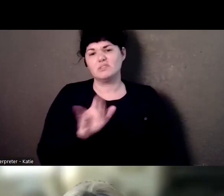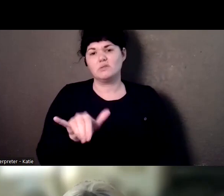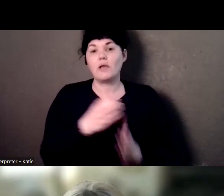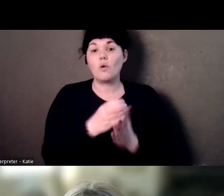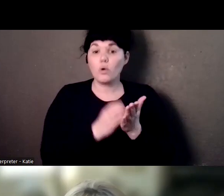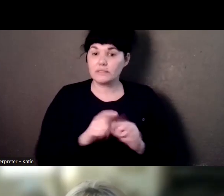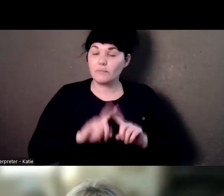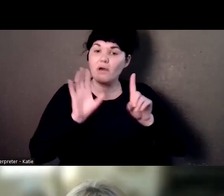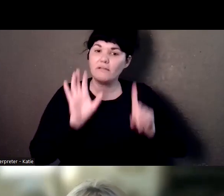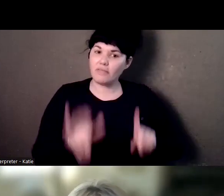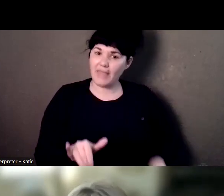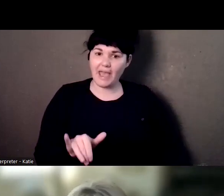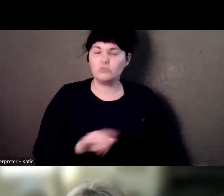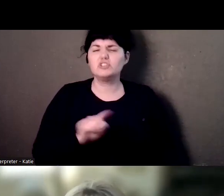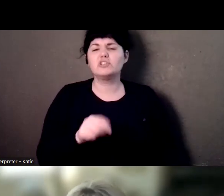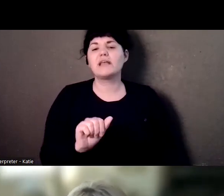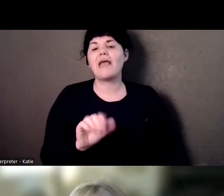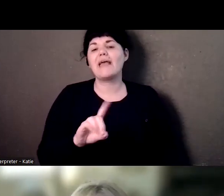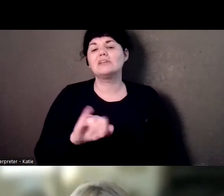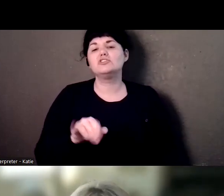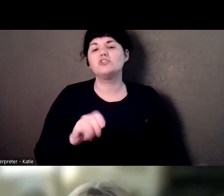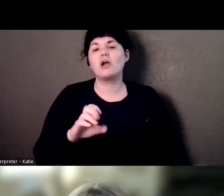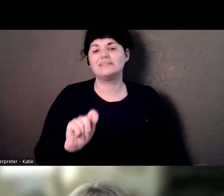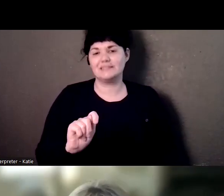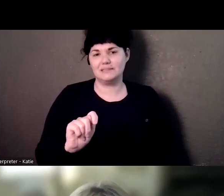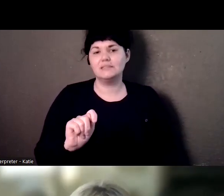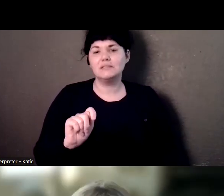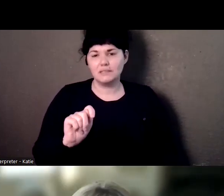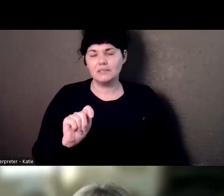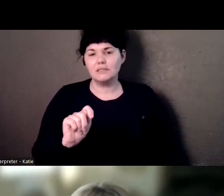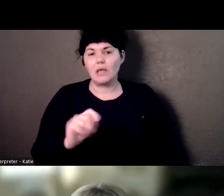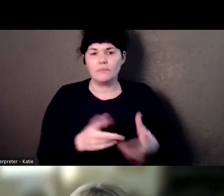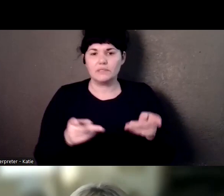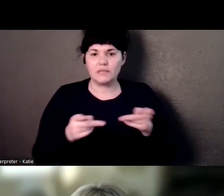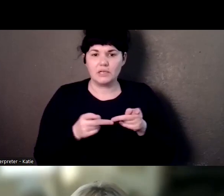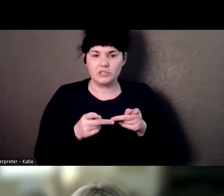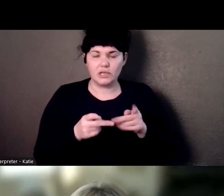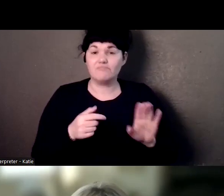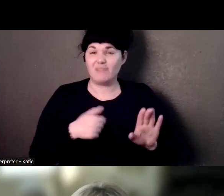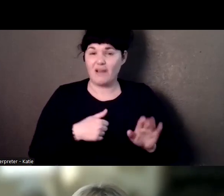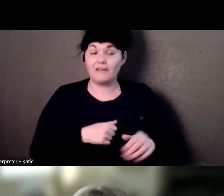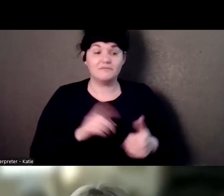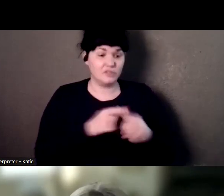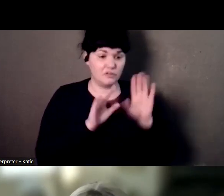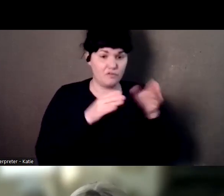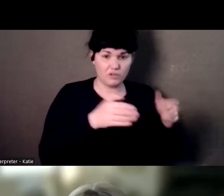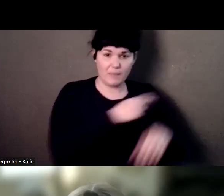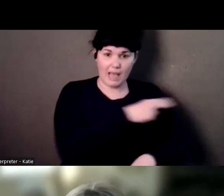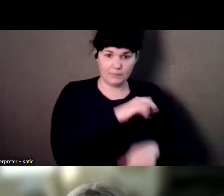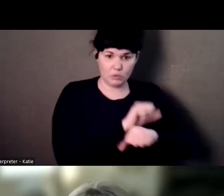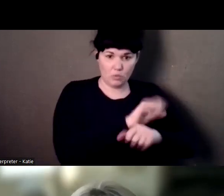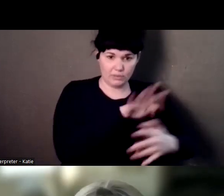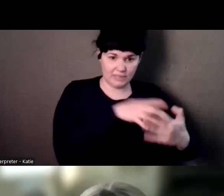was an adjunct position. I did that around my hospital work schedule. Fast